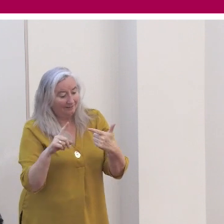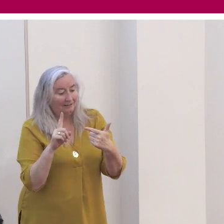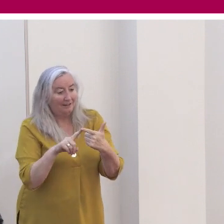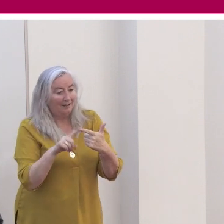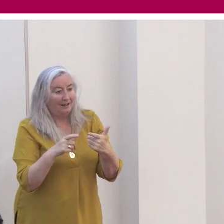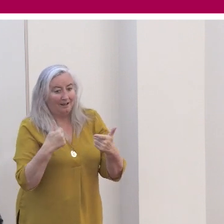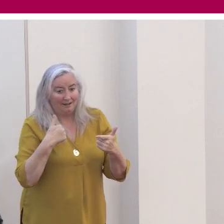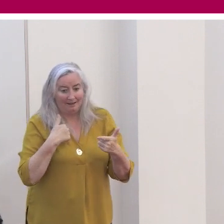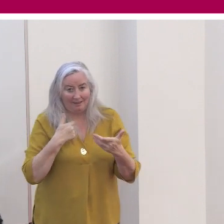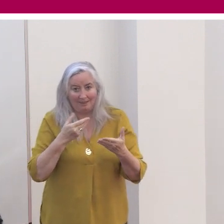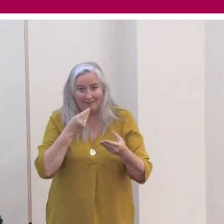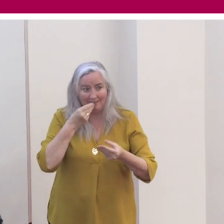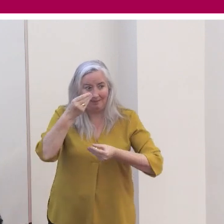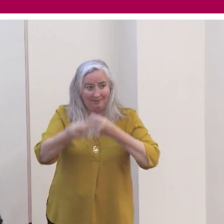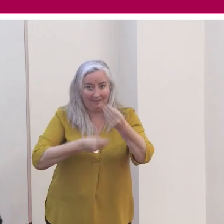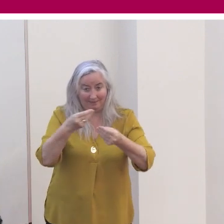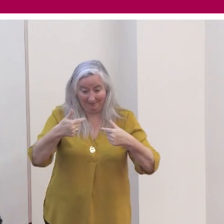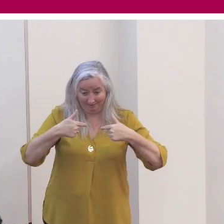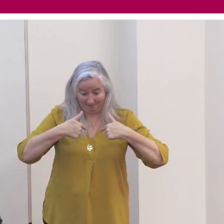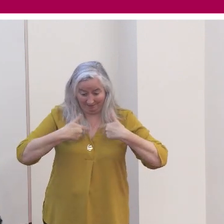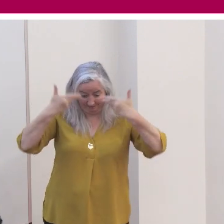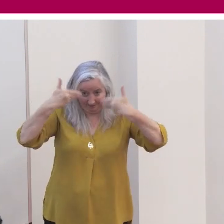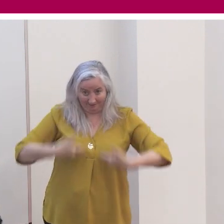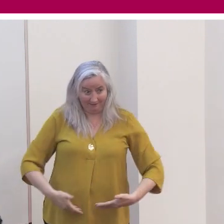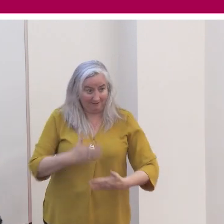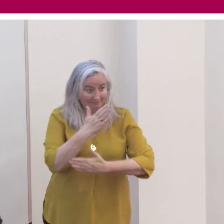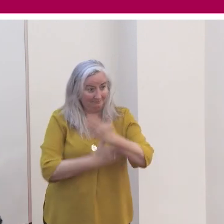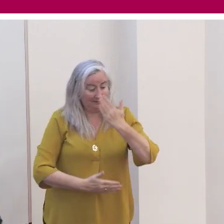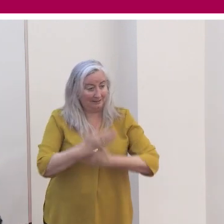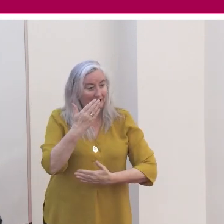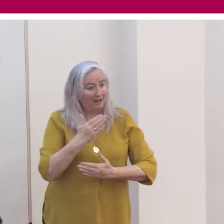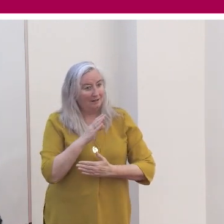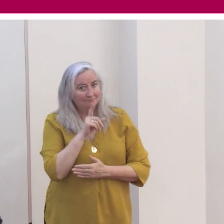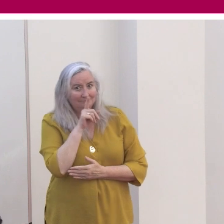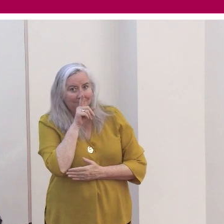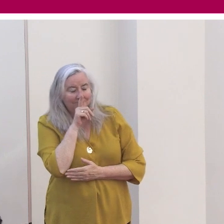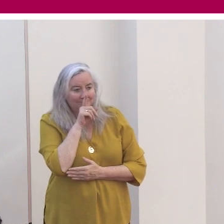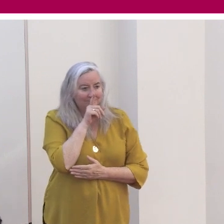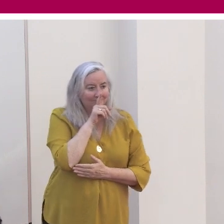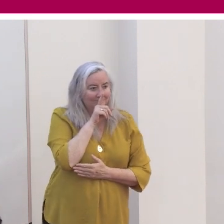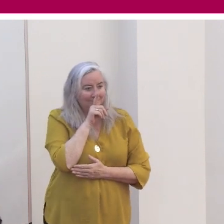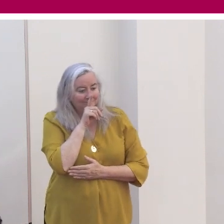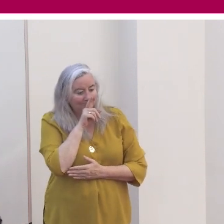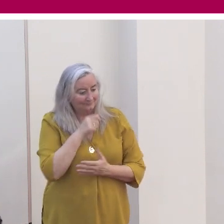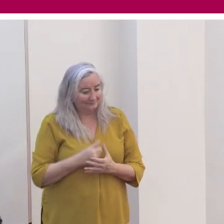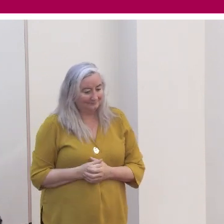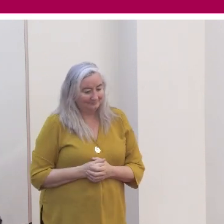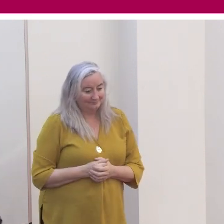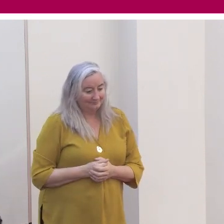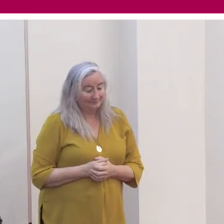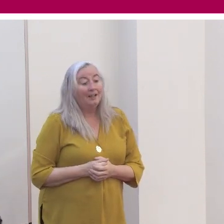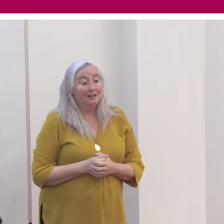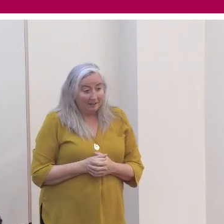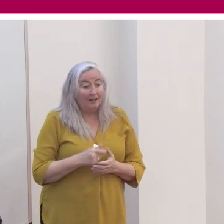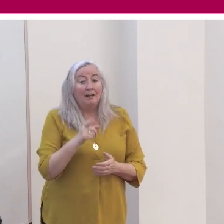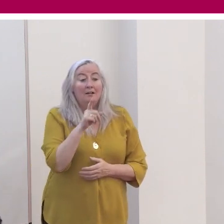little understanding, especially from professionals, and even sometimes due to the context among